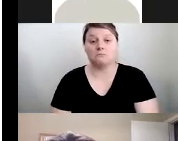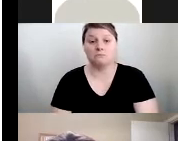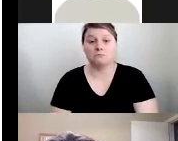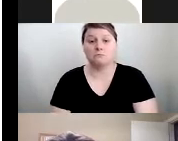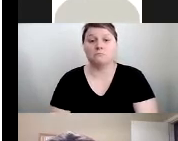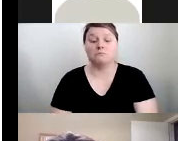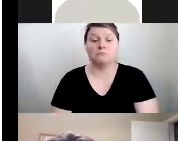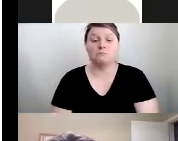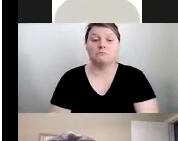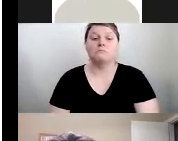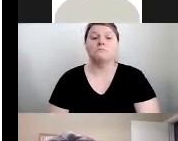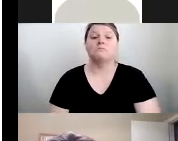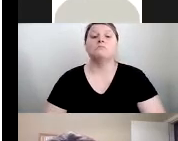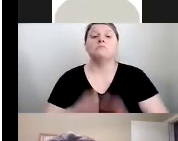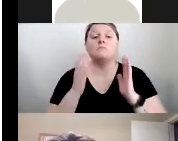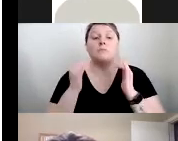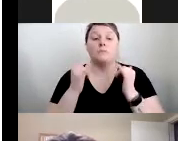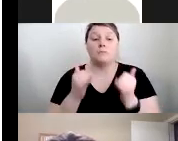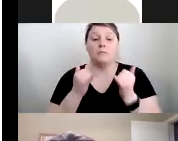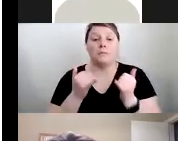Well, let's shift a little bit to the CDC.